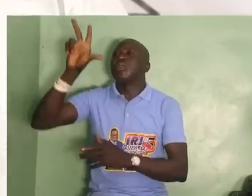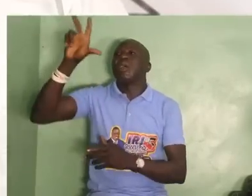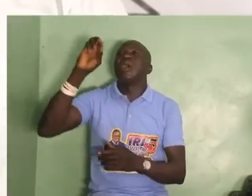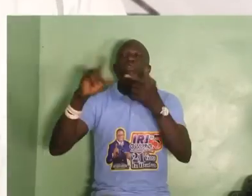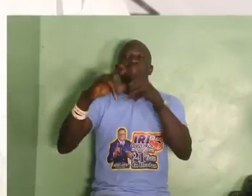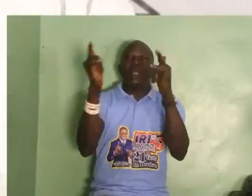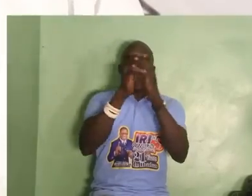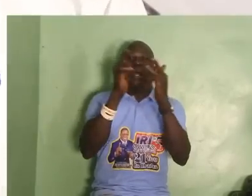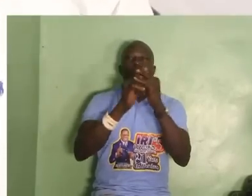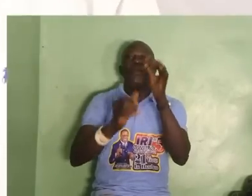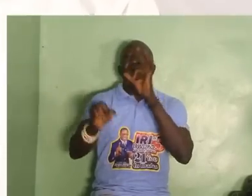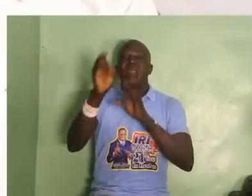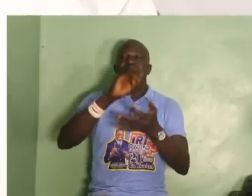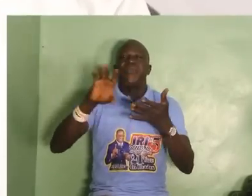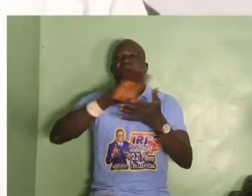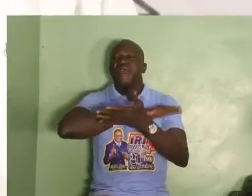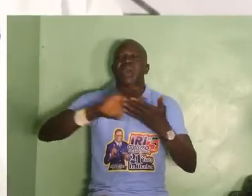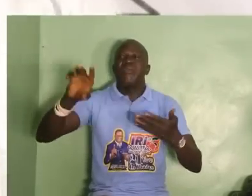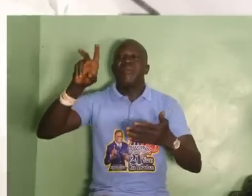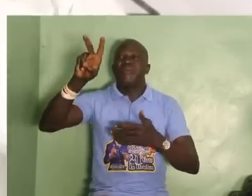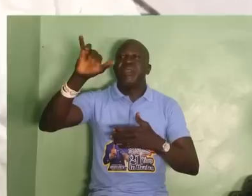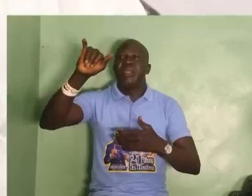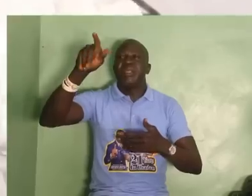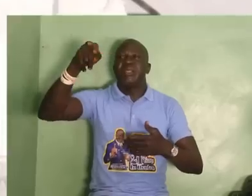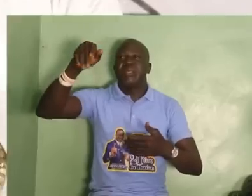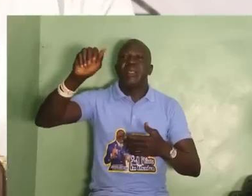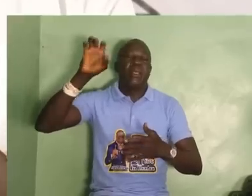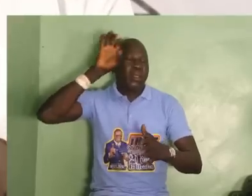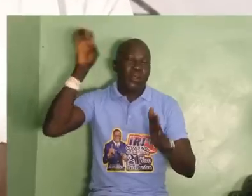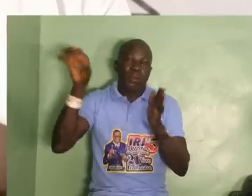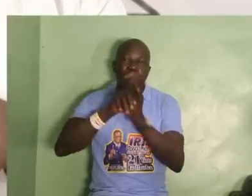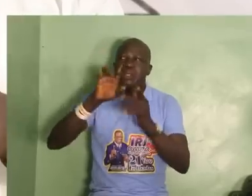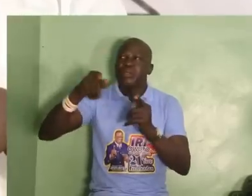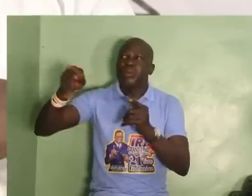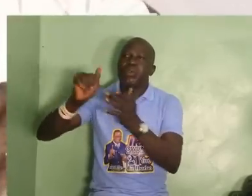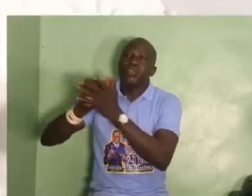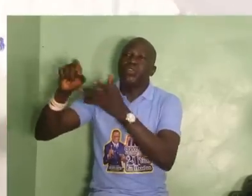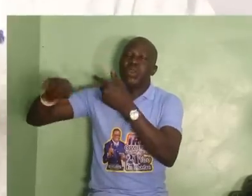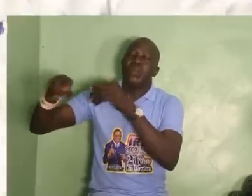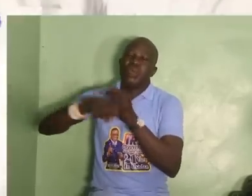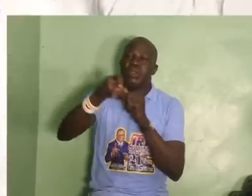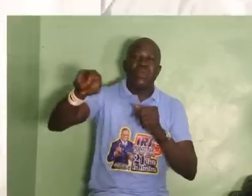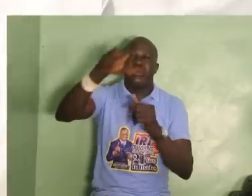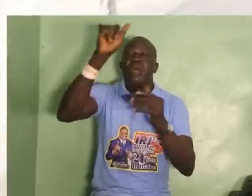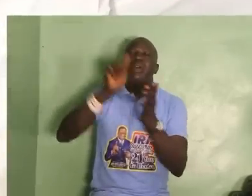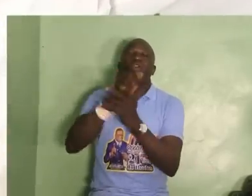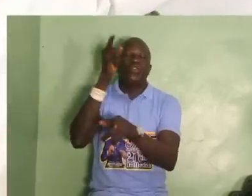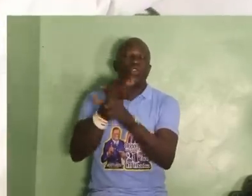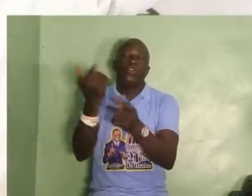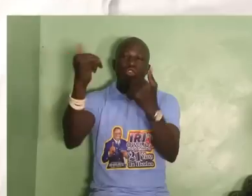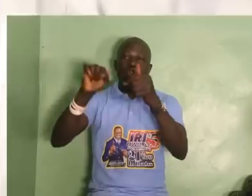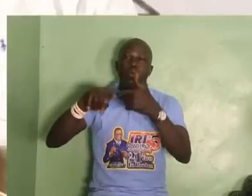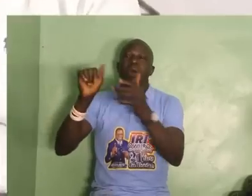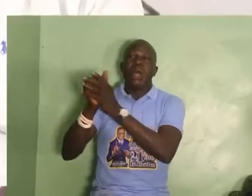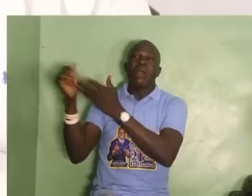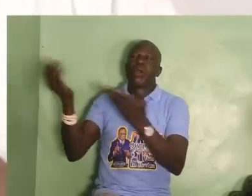na galaga so pray the light of god mo pa la se mi o ko jesu o ya gba koko wa e